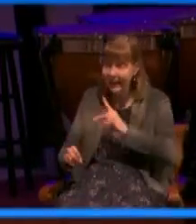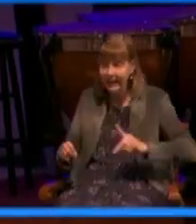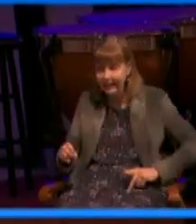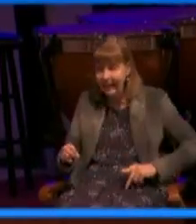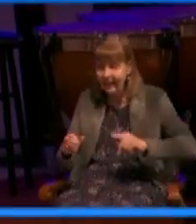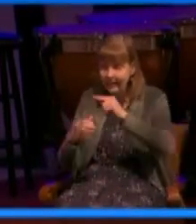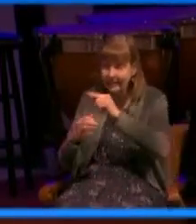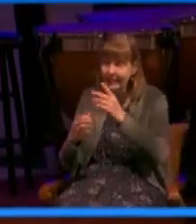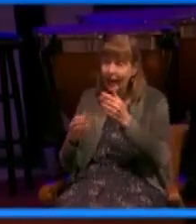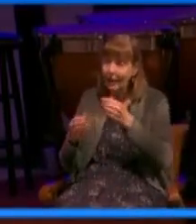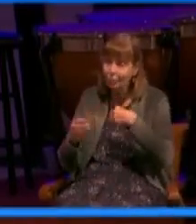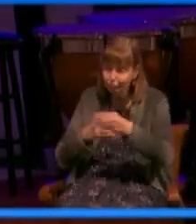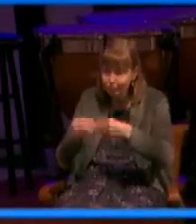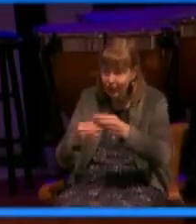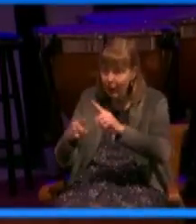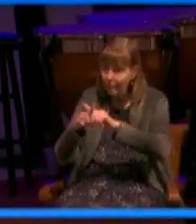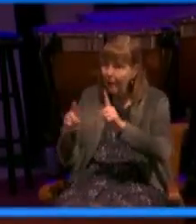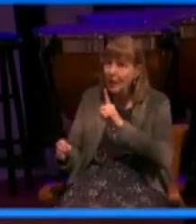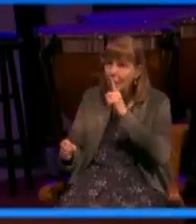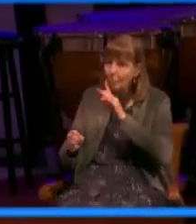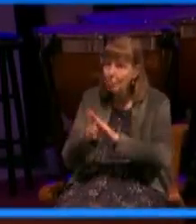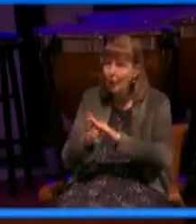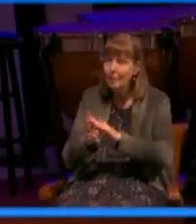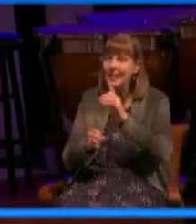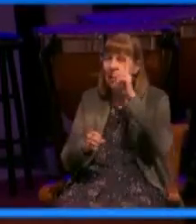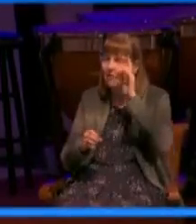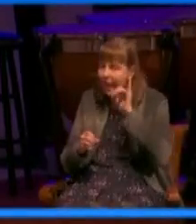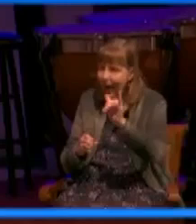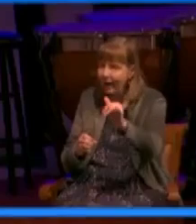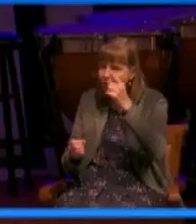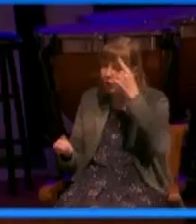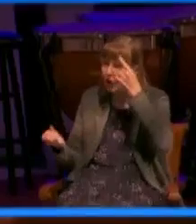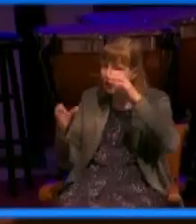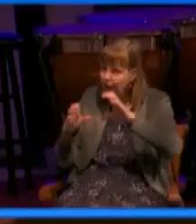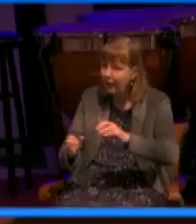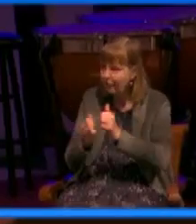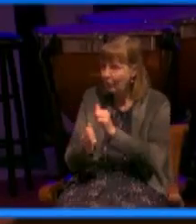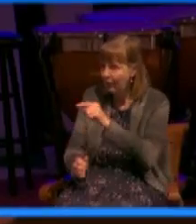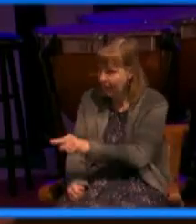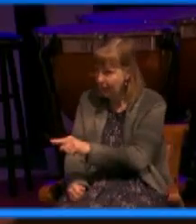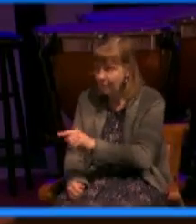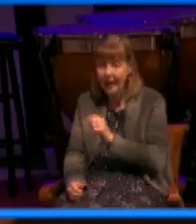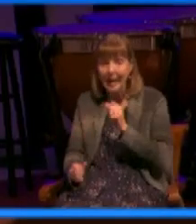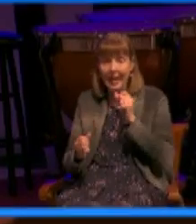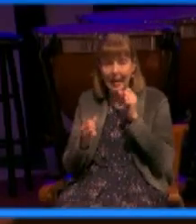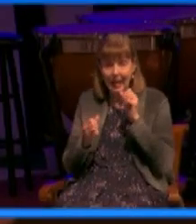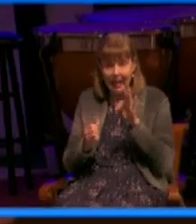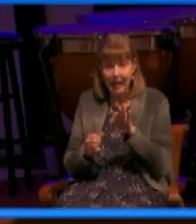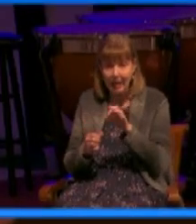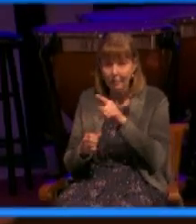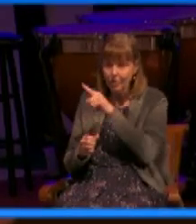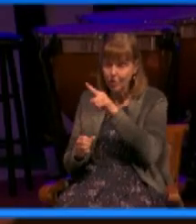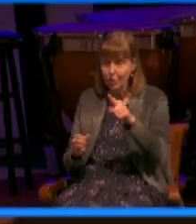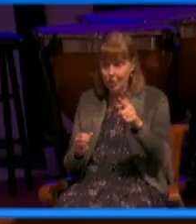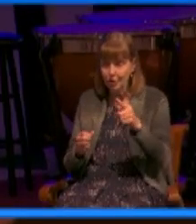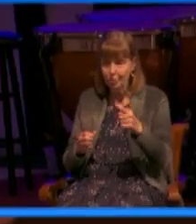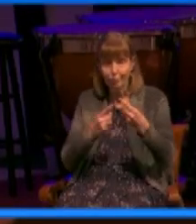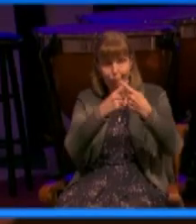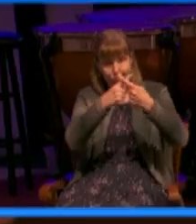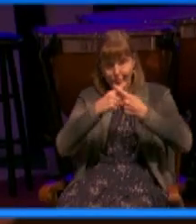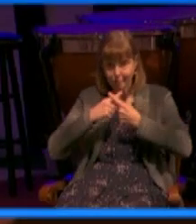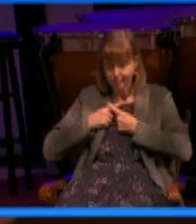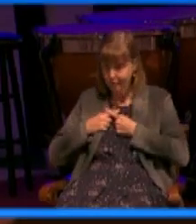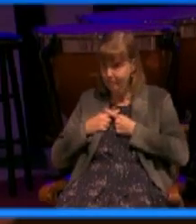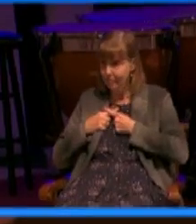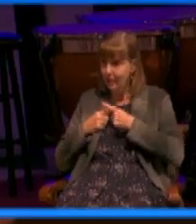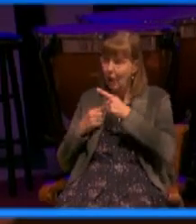him. Galatians chapter 3, verse 29. And if you are in Christ, then you are Abraham's offspring, an heir to the promise. We are